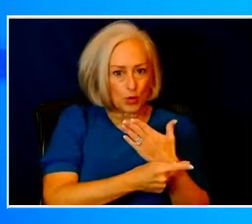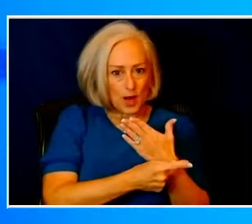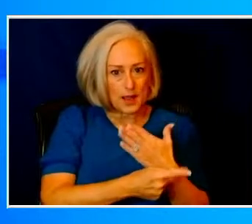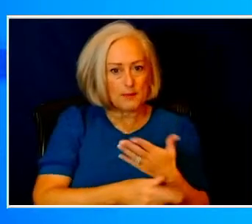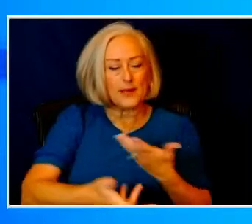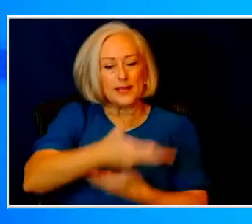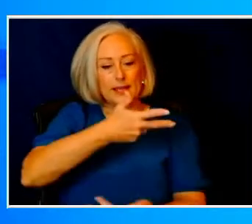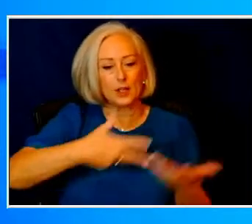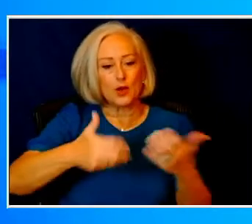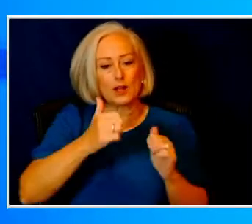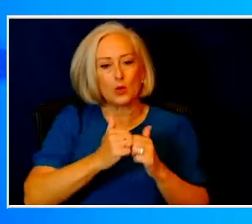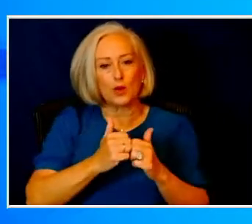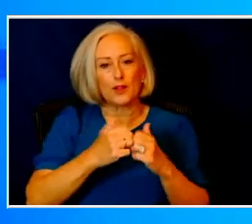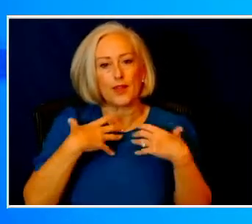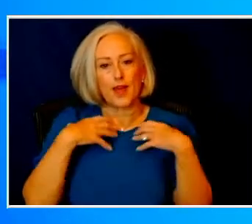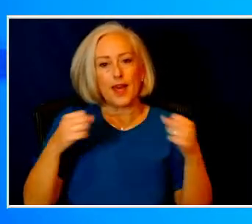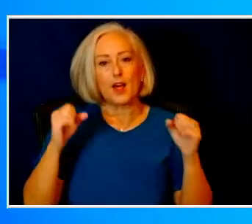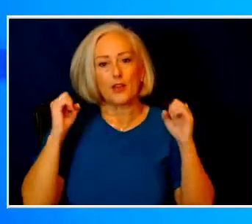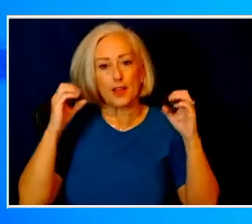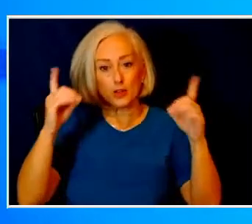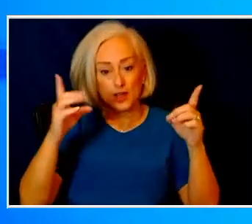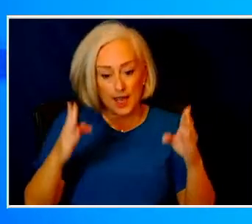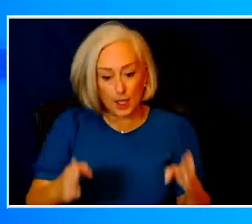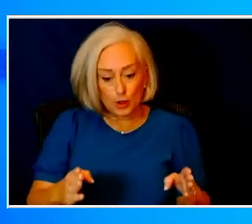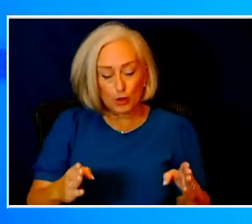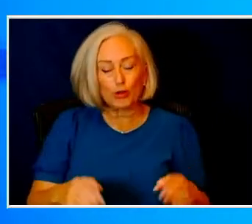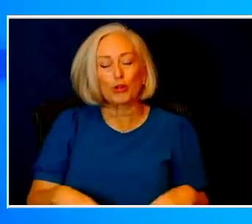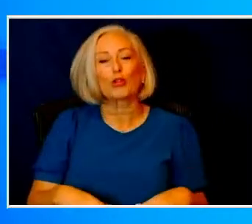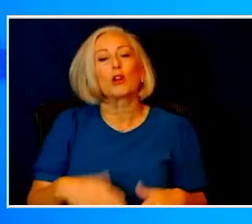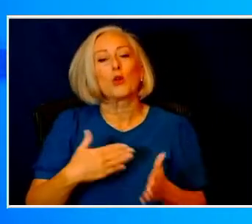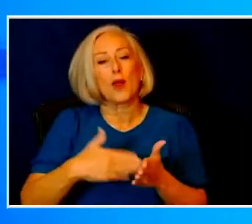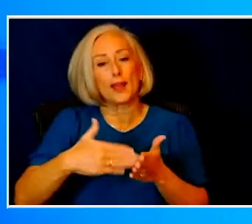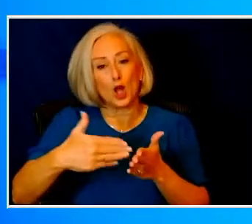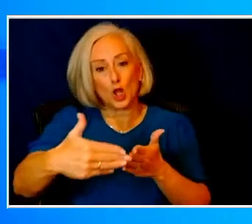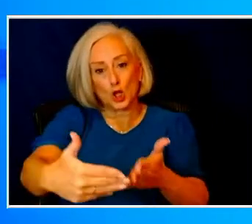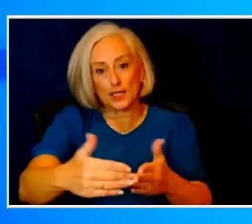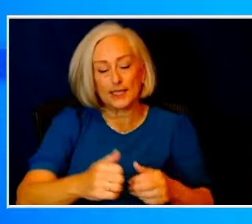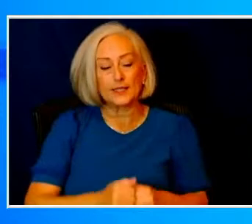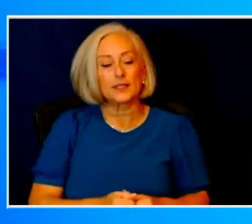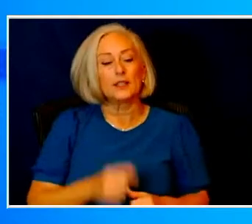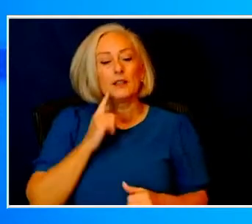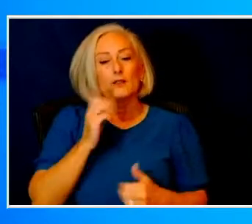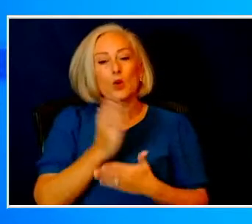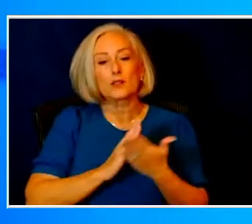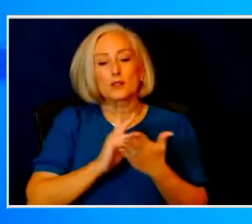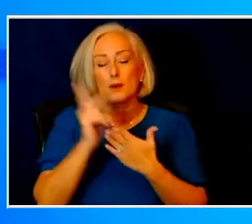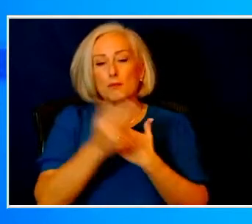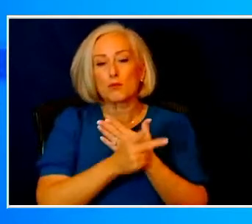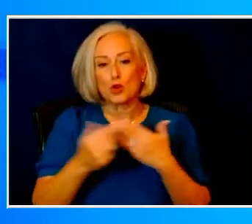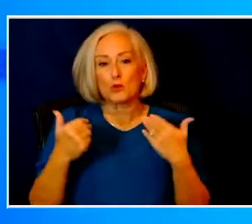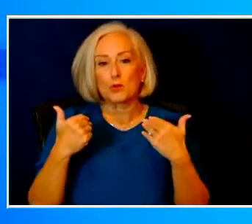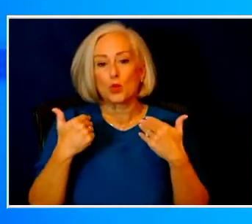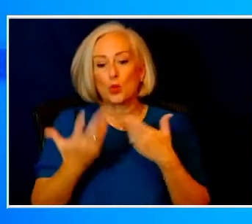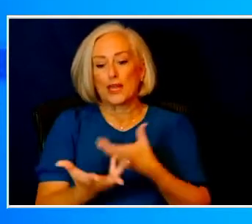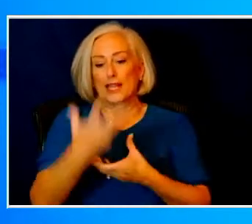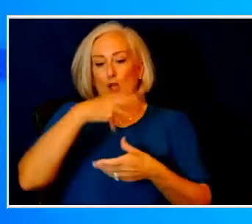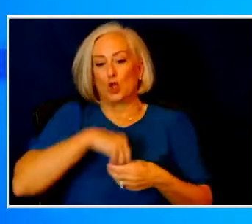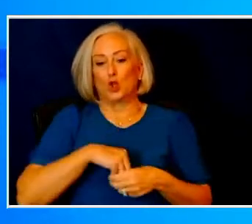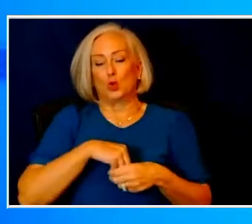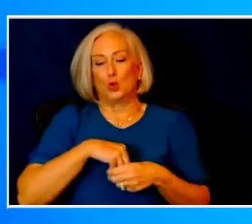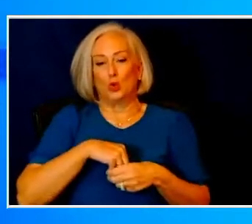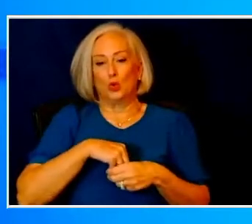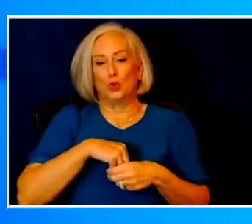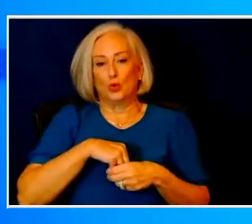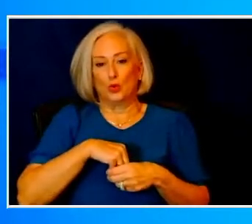health educator on a regular basis, and then for some of our programs we incorporate some